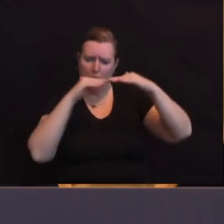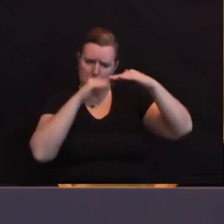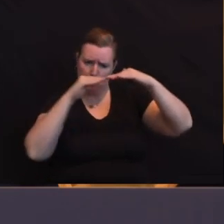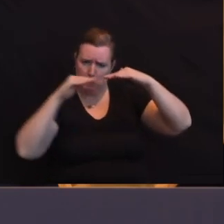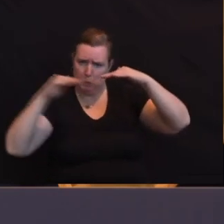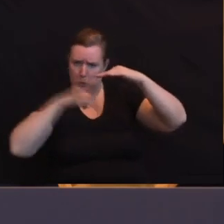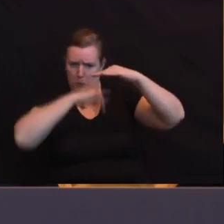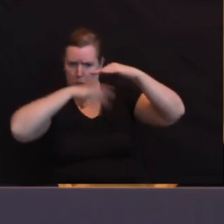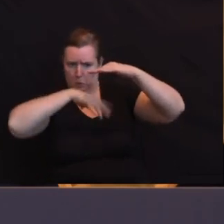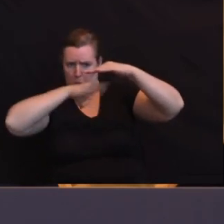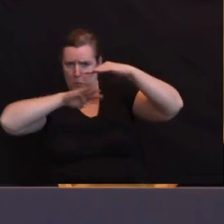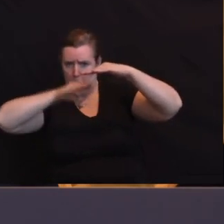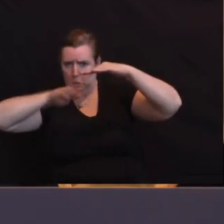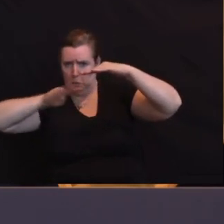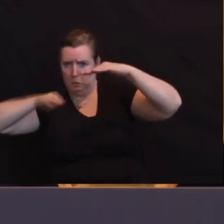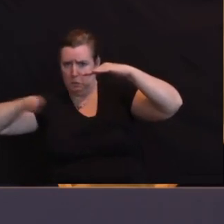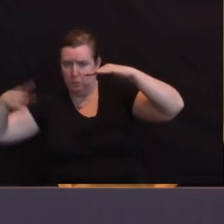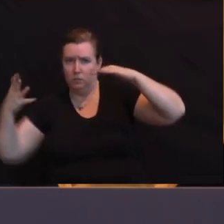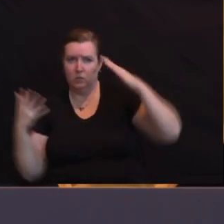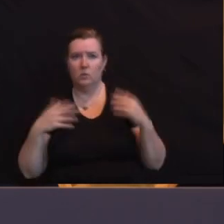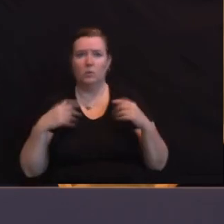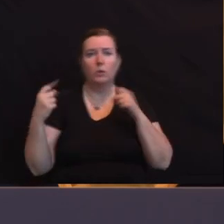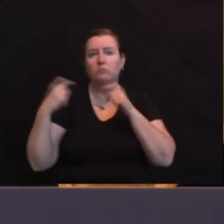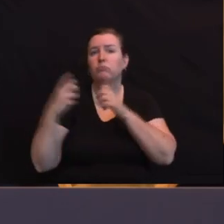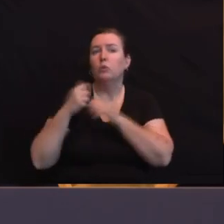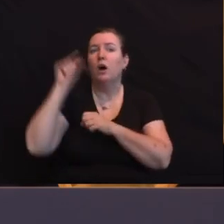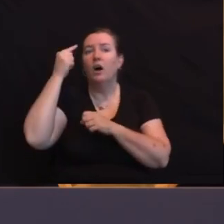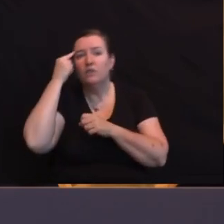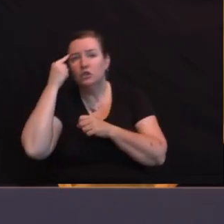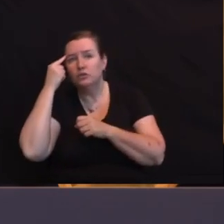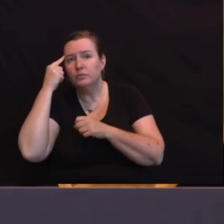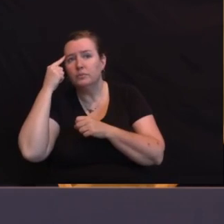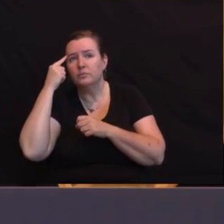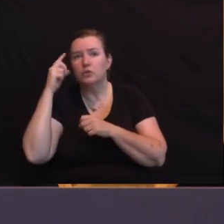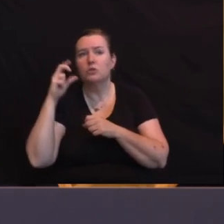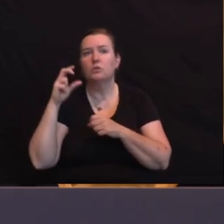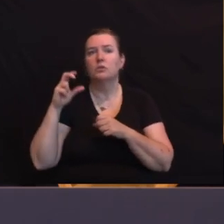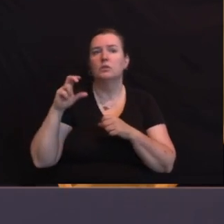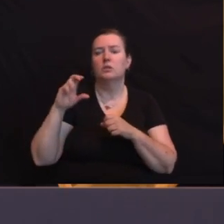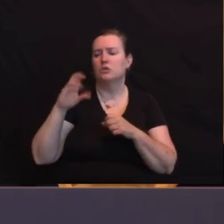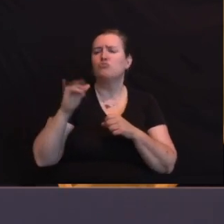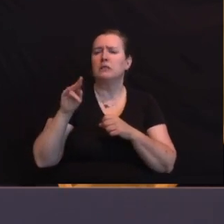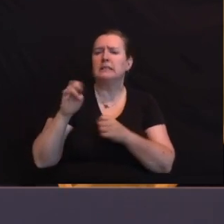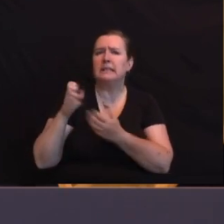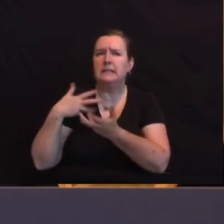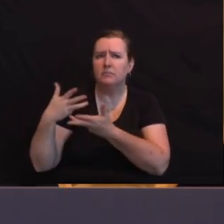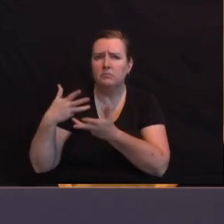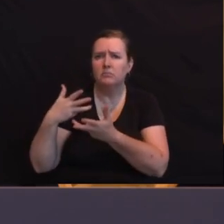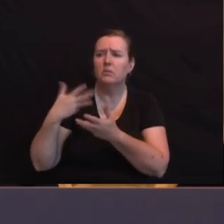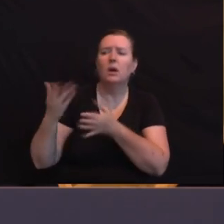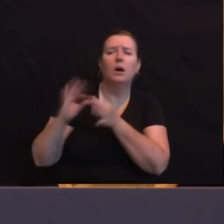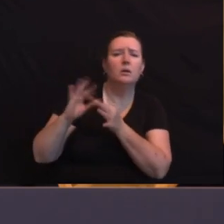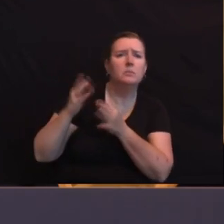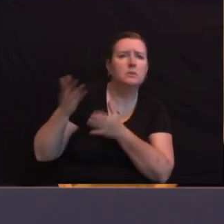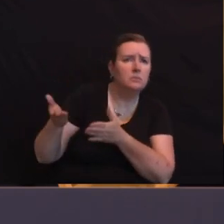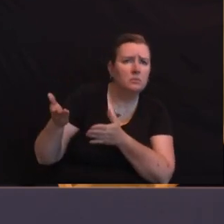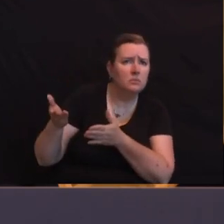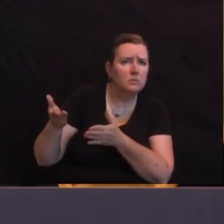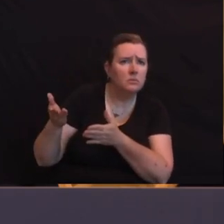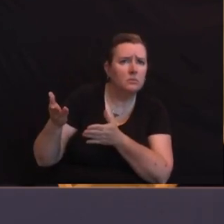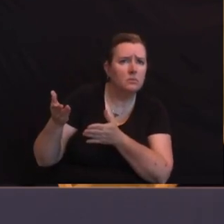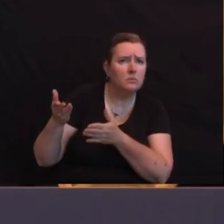exchanged notes with Governor Christie last night. I've got no further insight. I shot him a note just to, as I had done